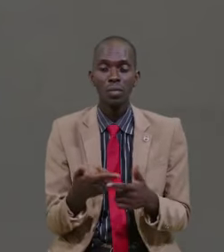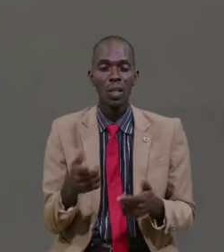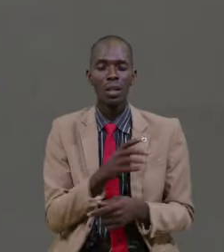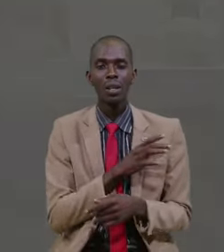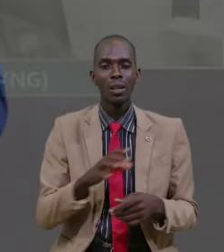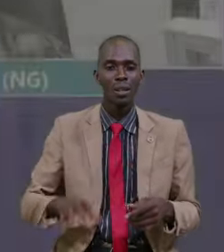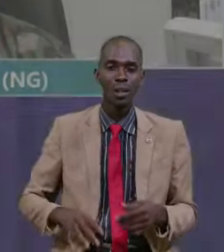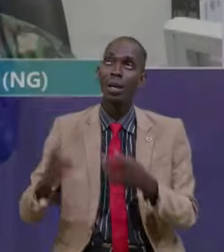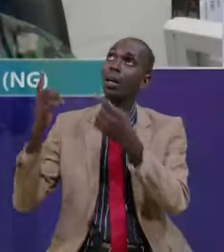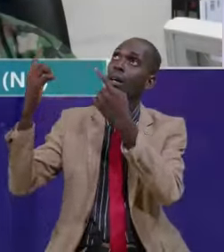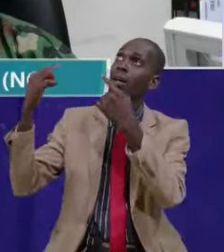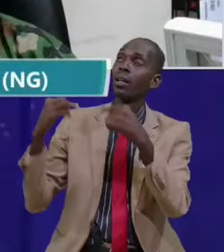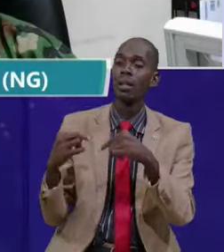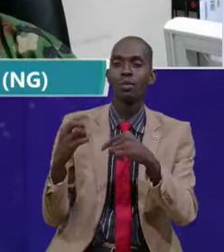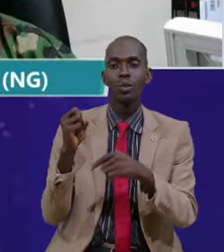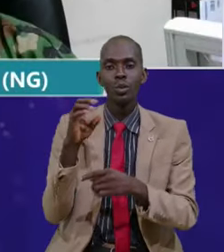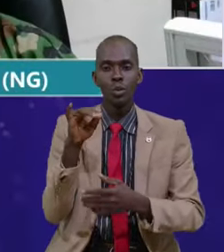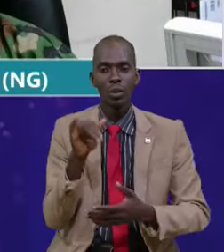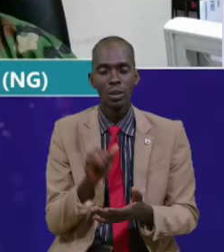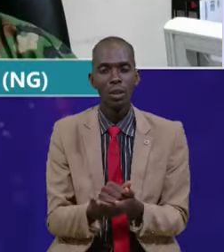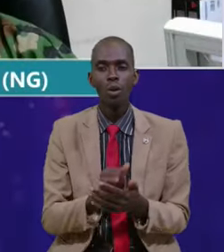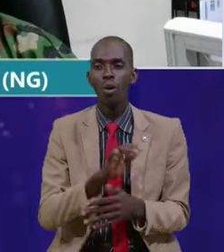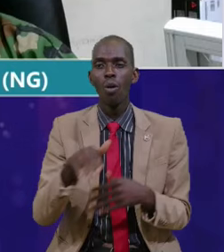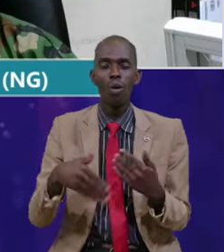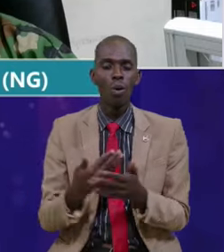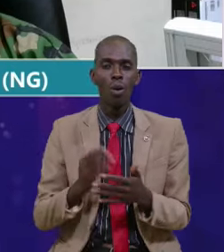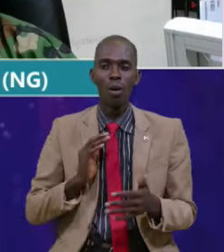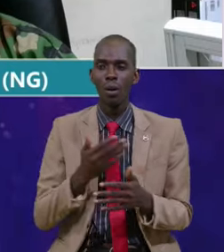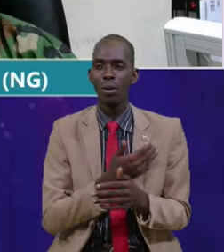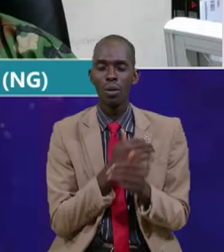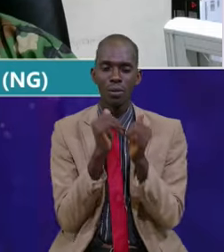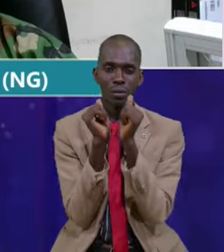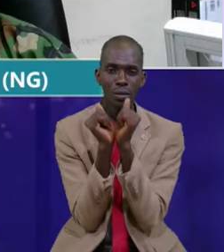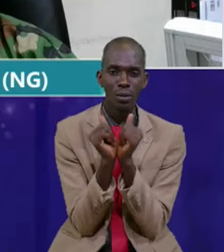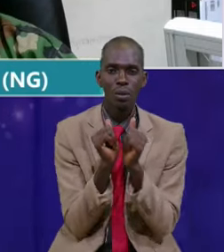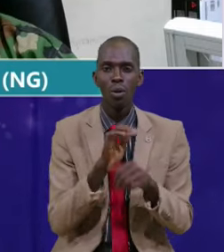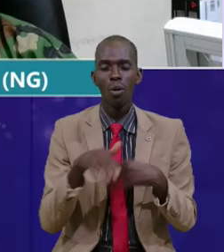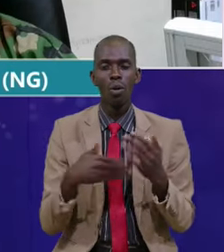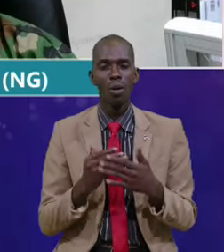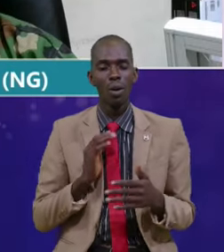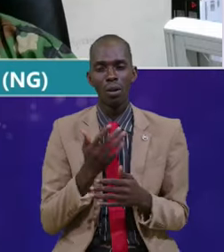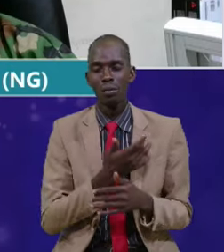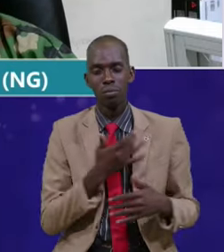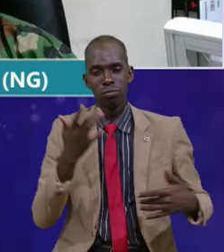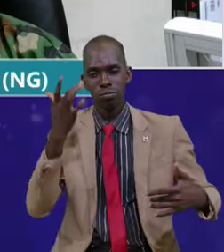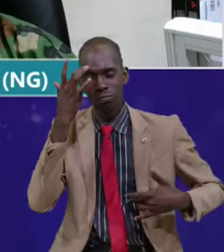has come so that all our captivity, all our sicknesses, everything